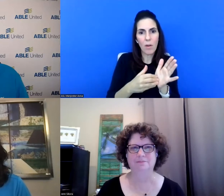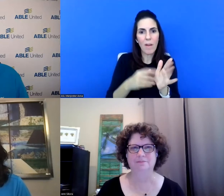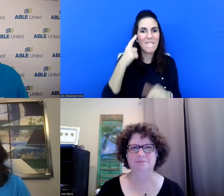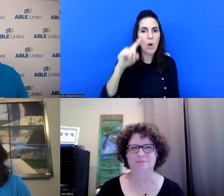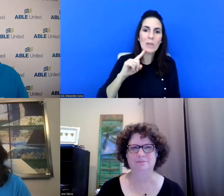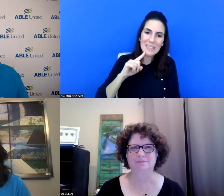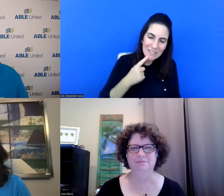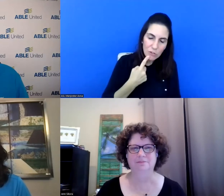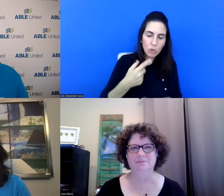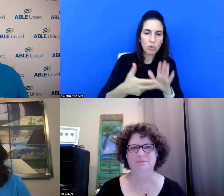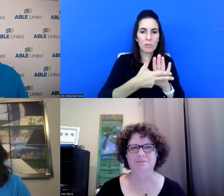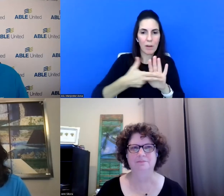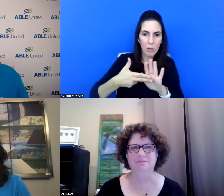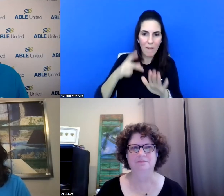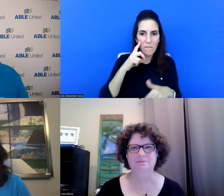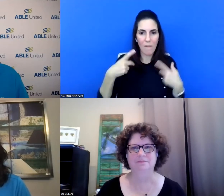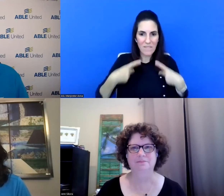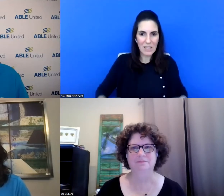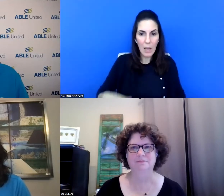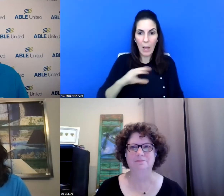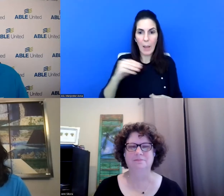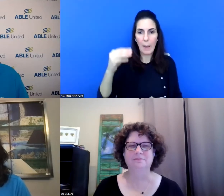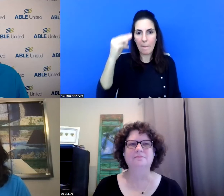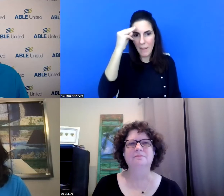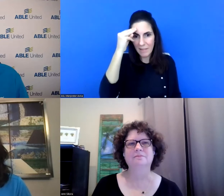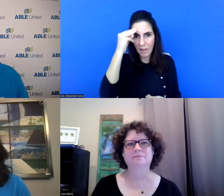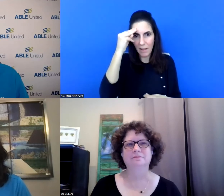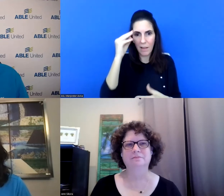severe diagnosis of physical or mental impairments that's going to last